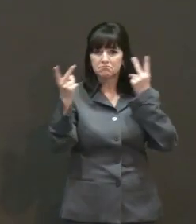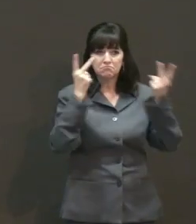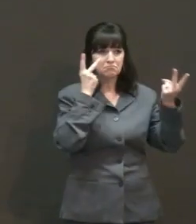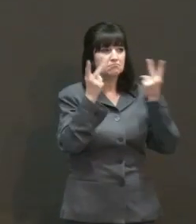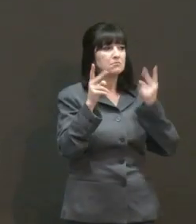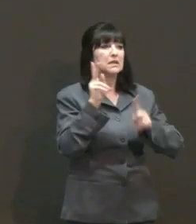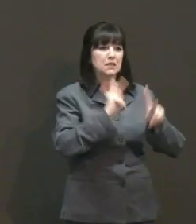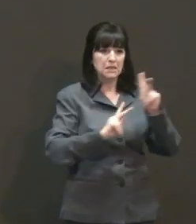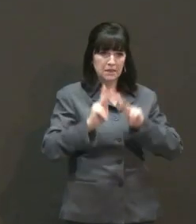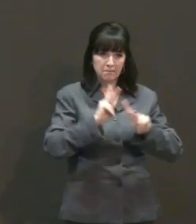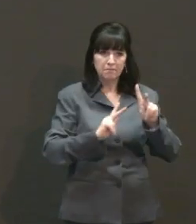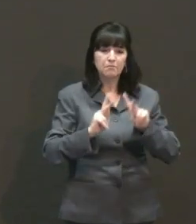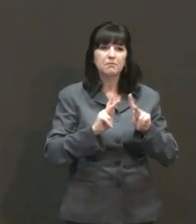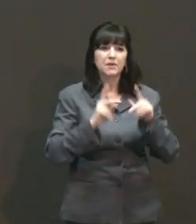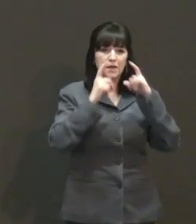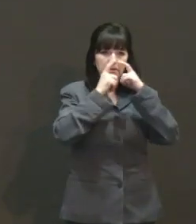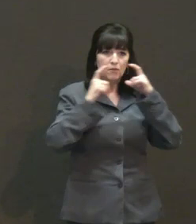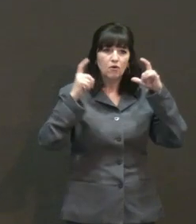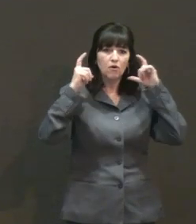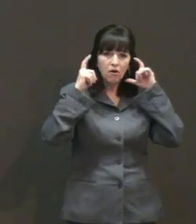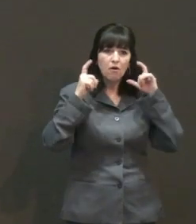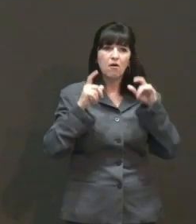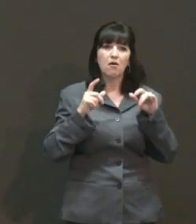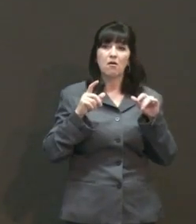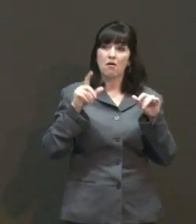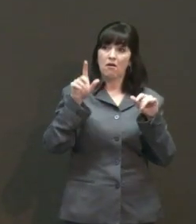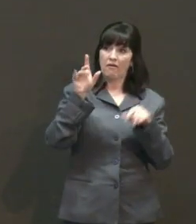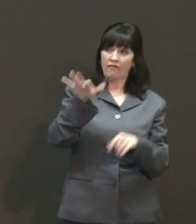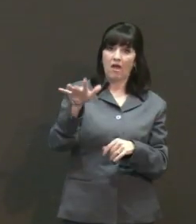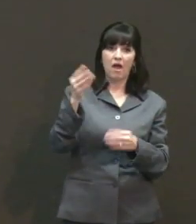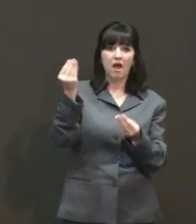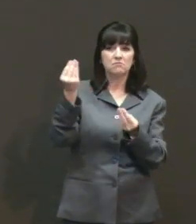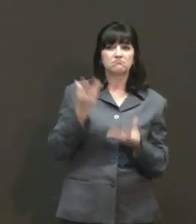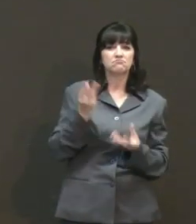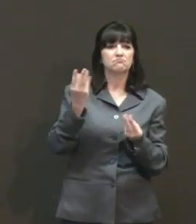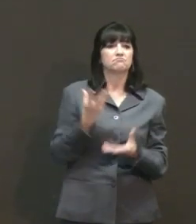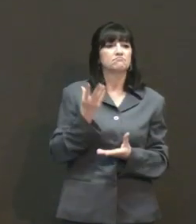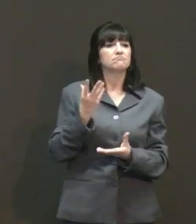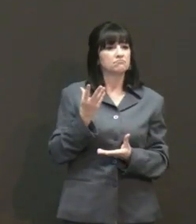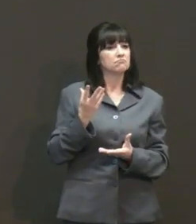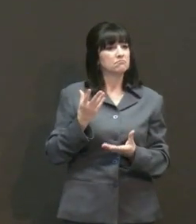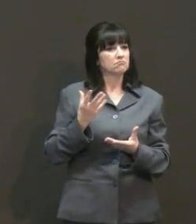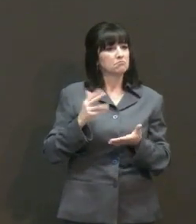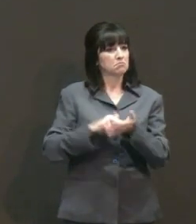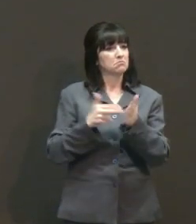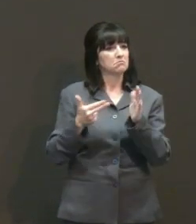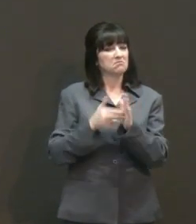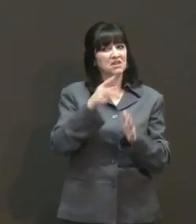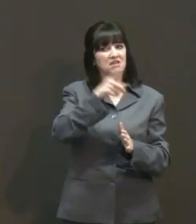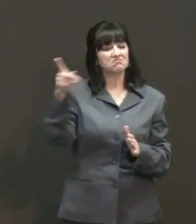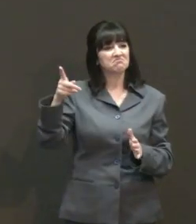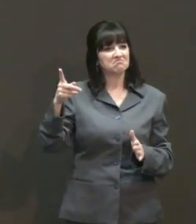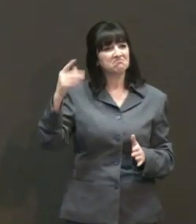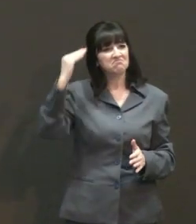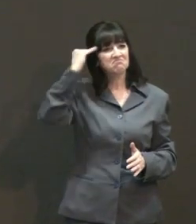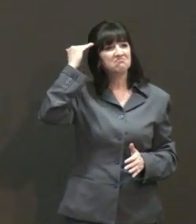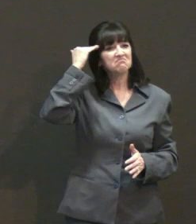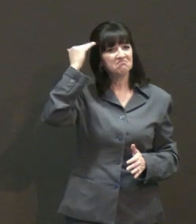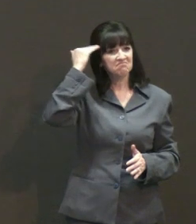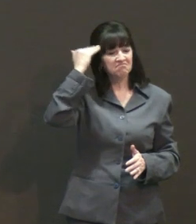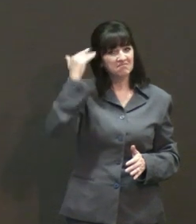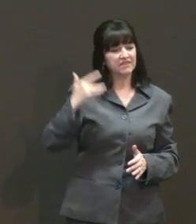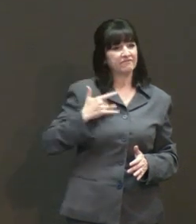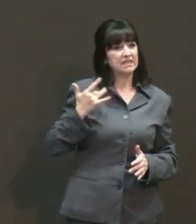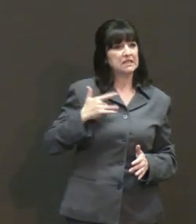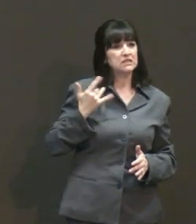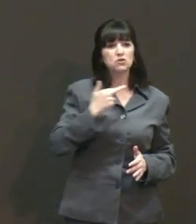wearing masks, which signals to me that they're conscious of the risks out there, and I think that's a